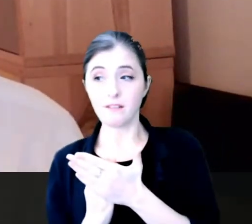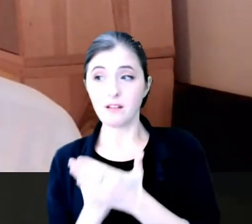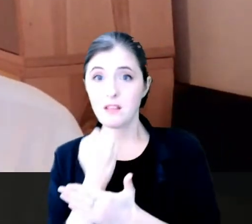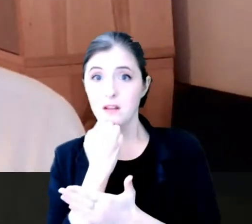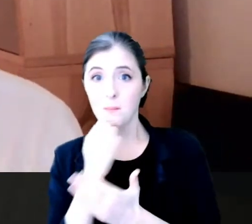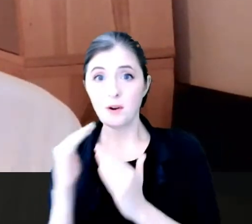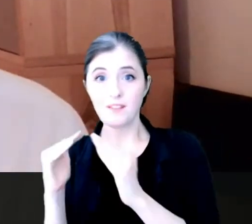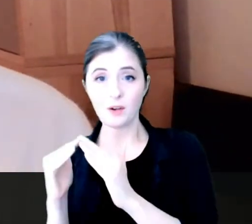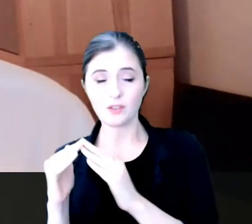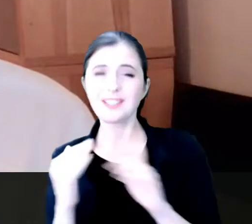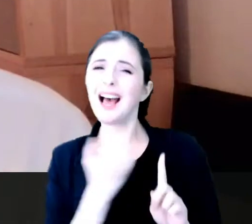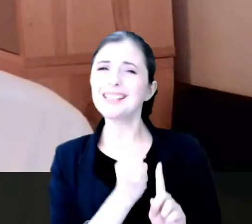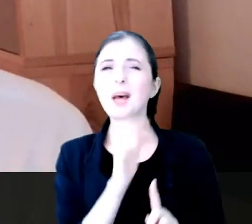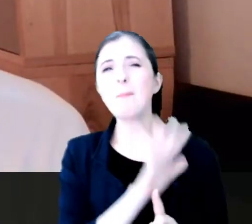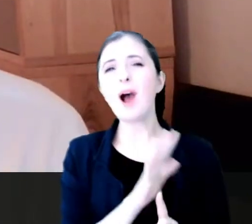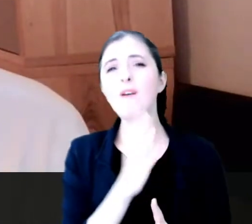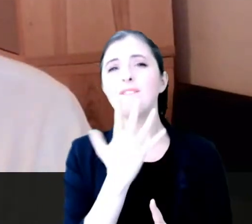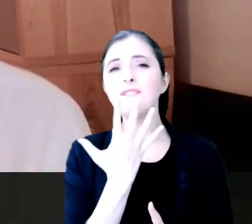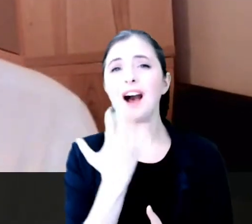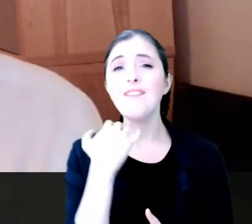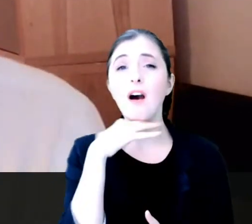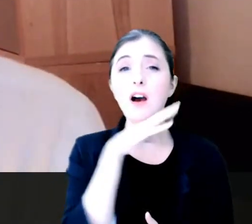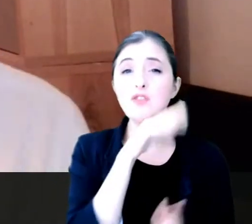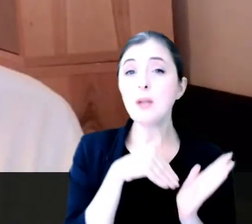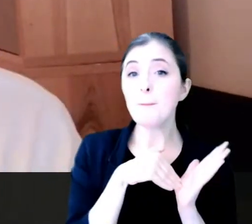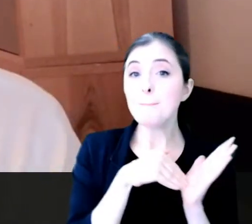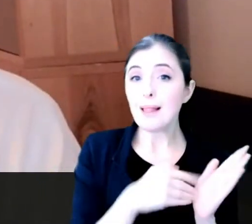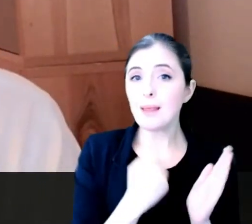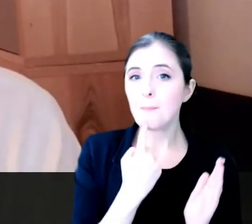million unallocated